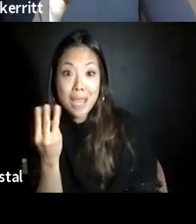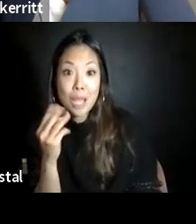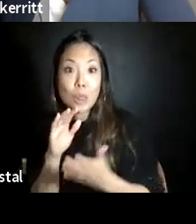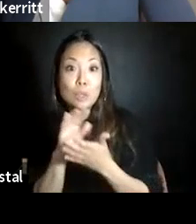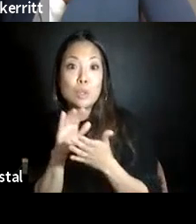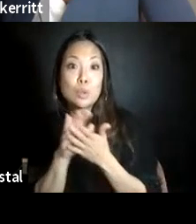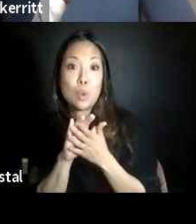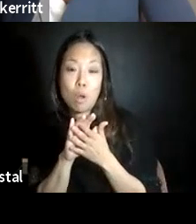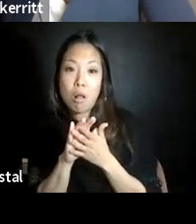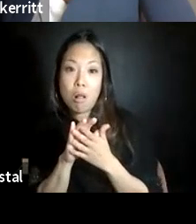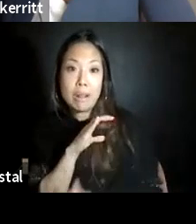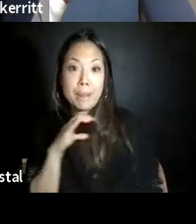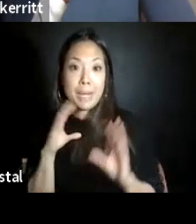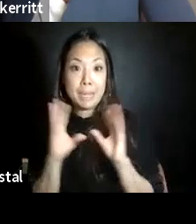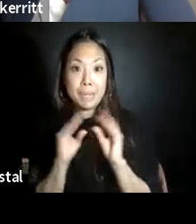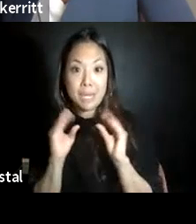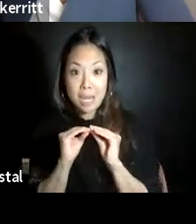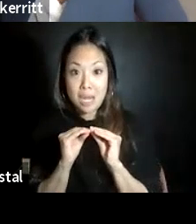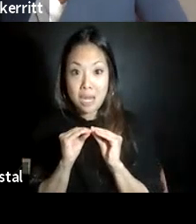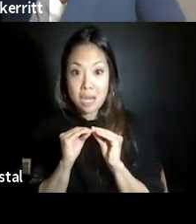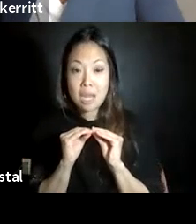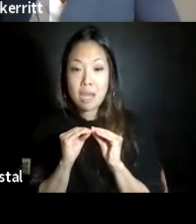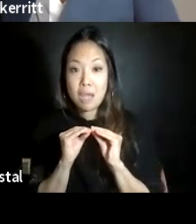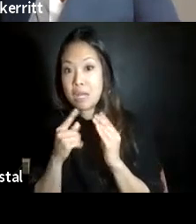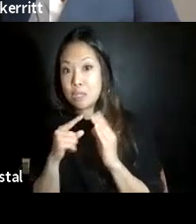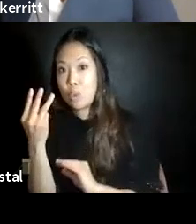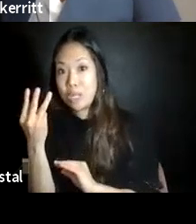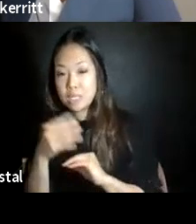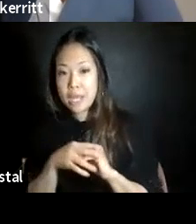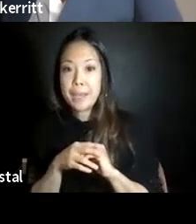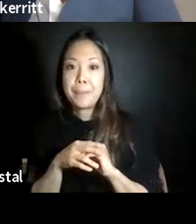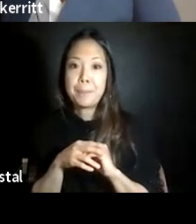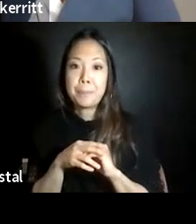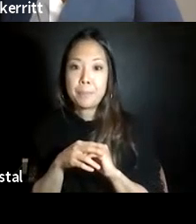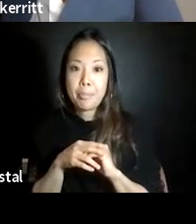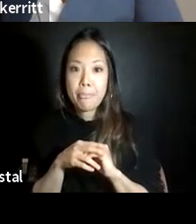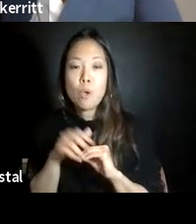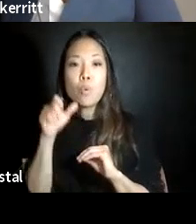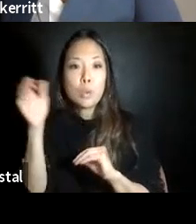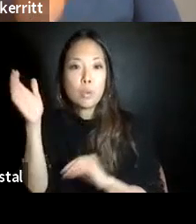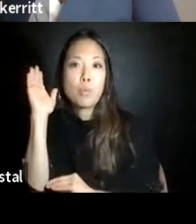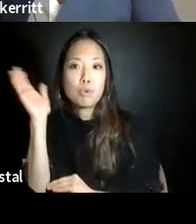Mr. Condon-Passus and I will present to the school committee